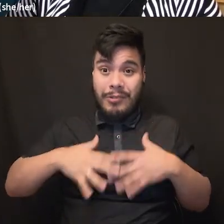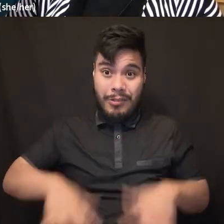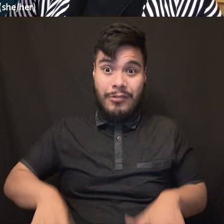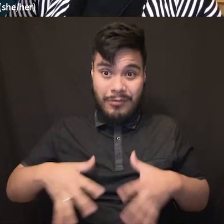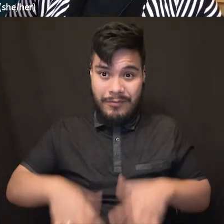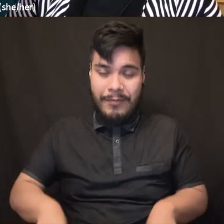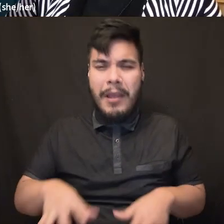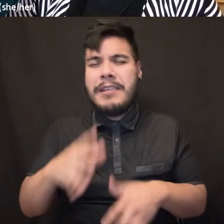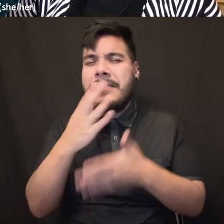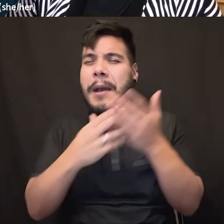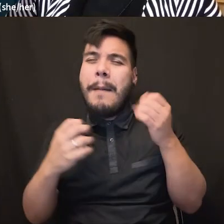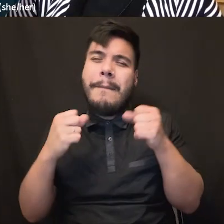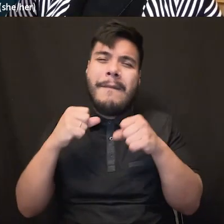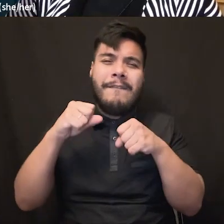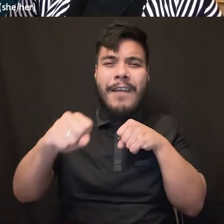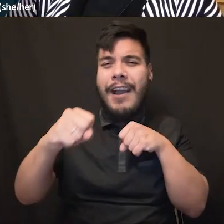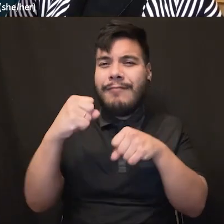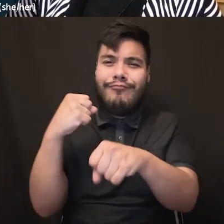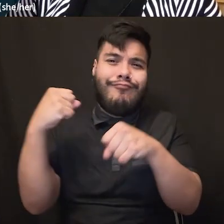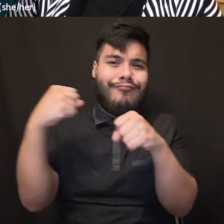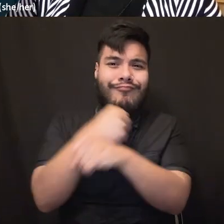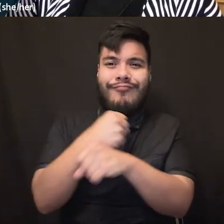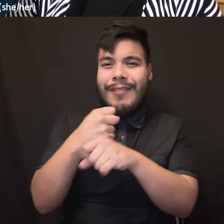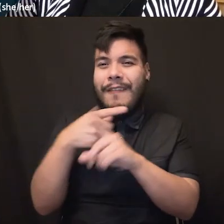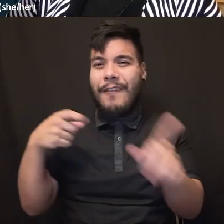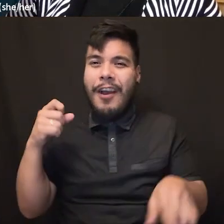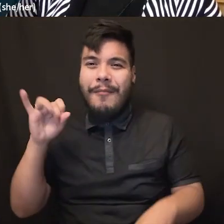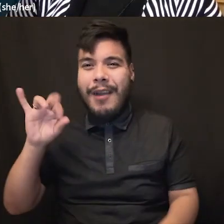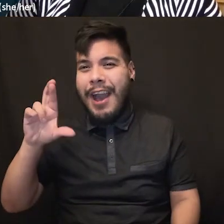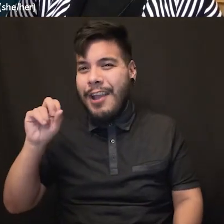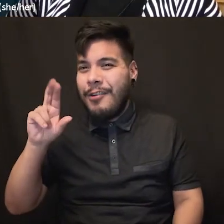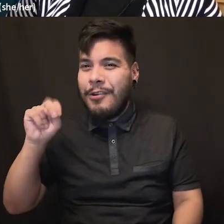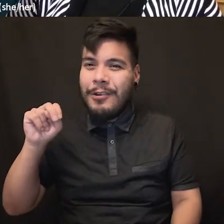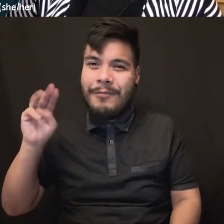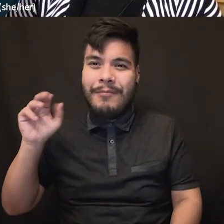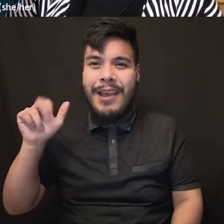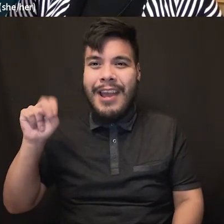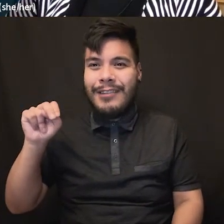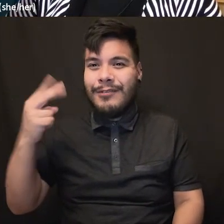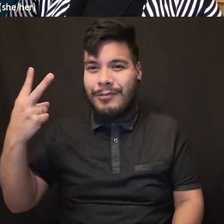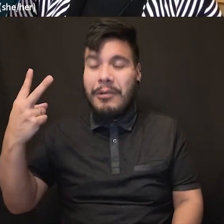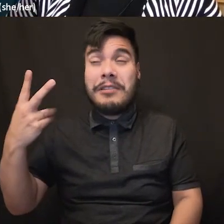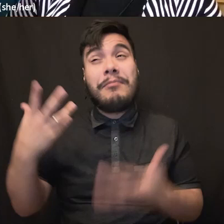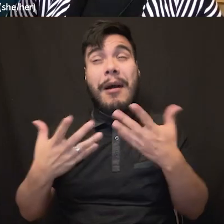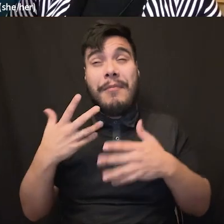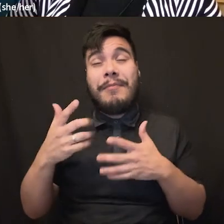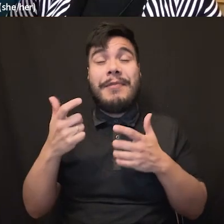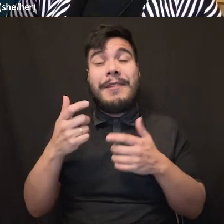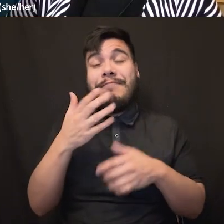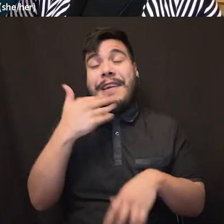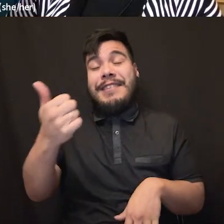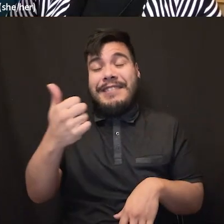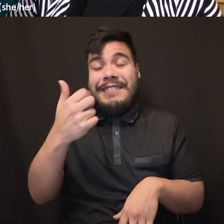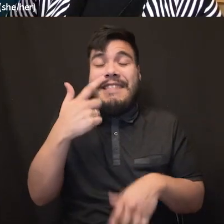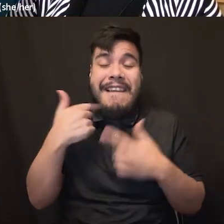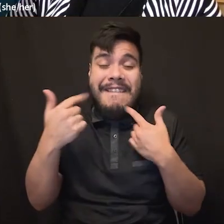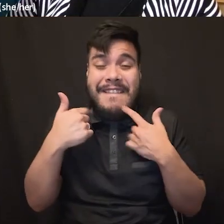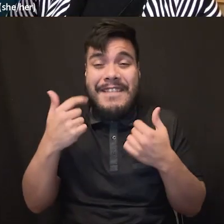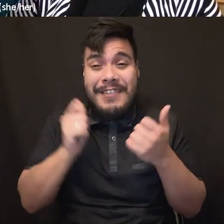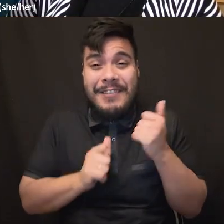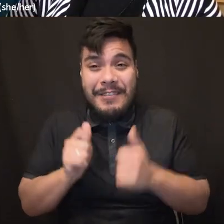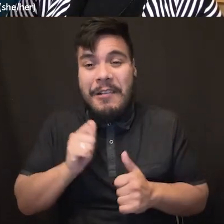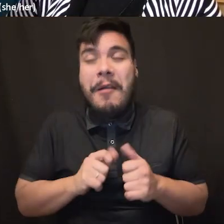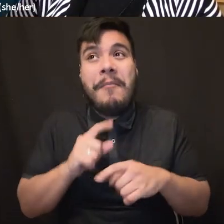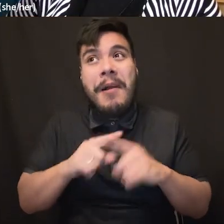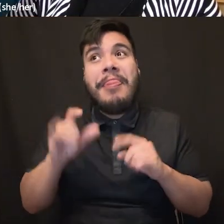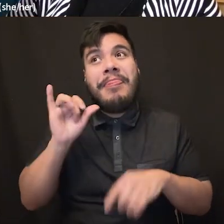some fight choreography from Iron Man 2. And it is probably the biggest laugh in the show. And that's been